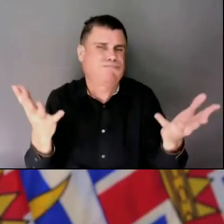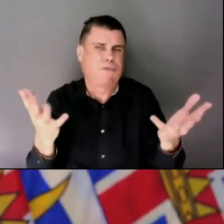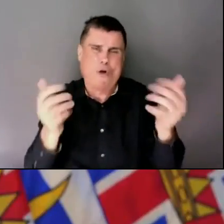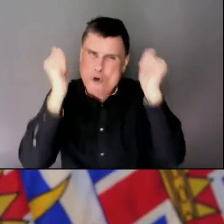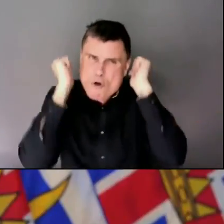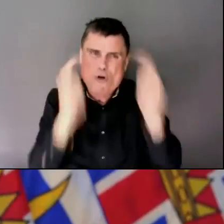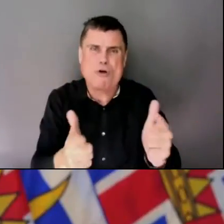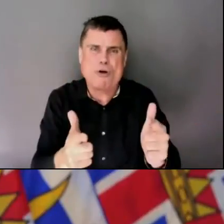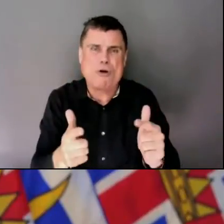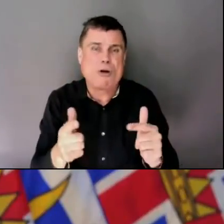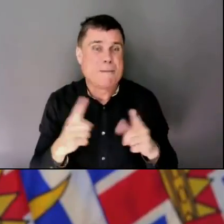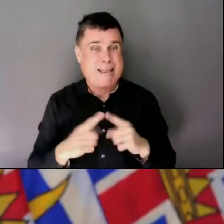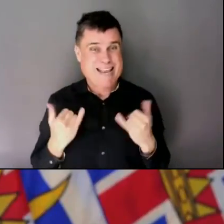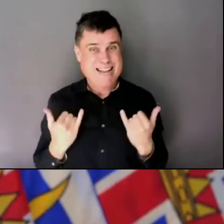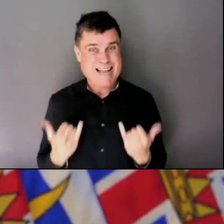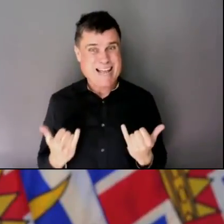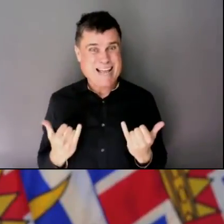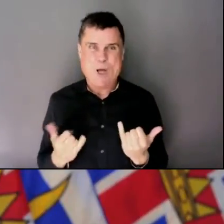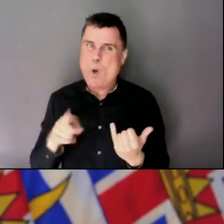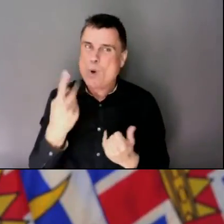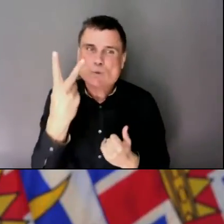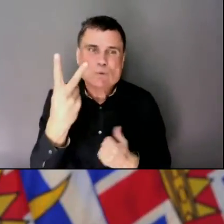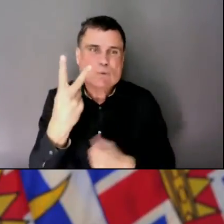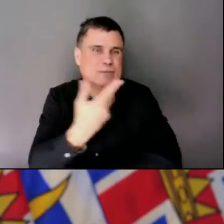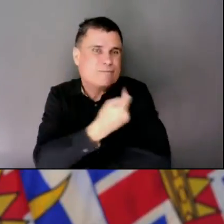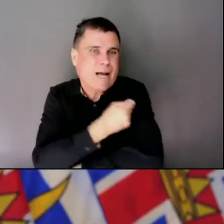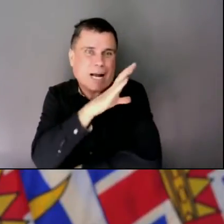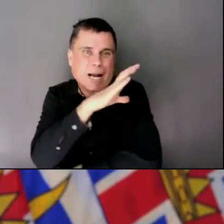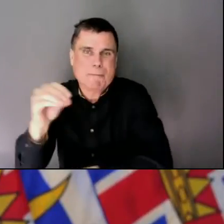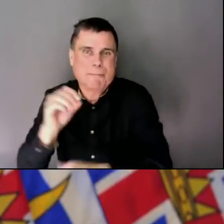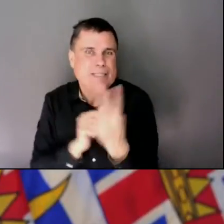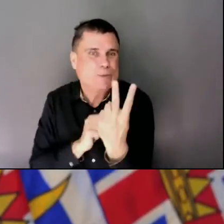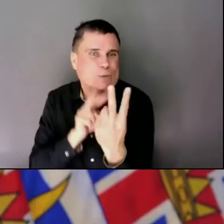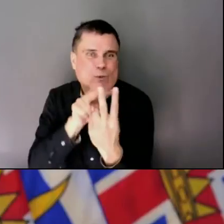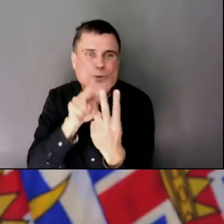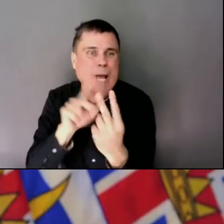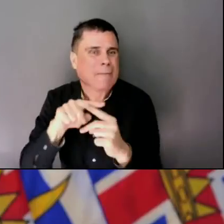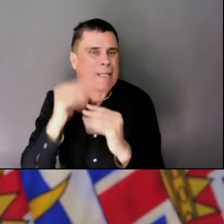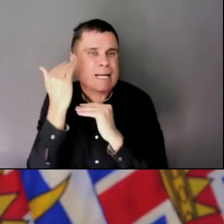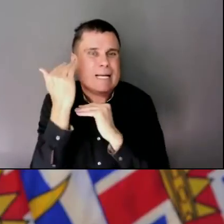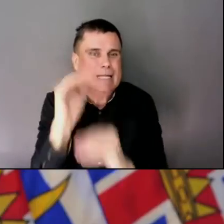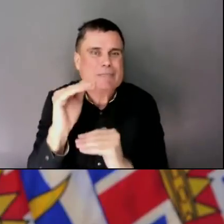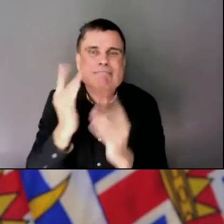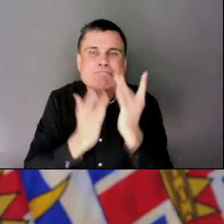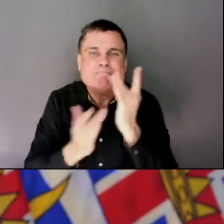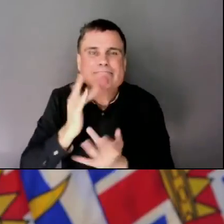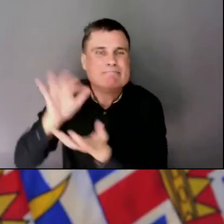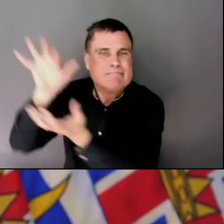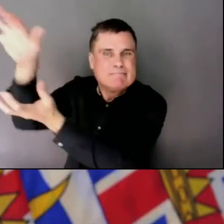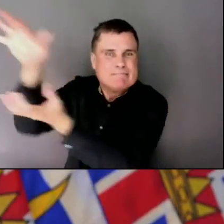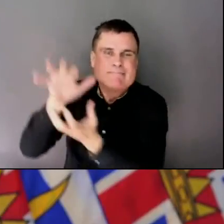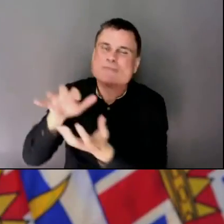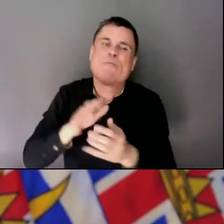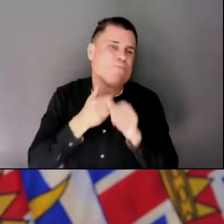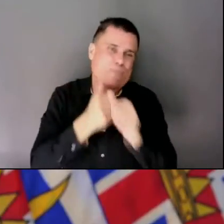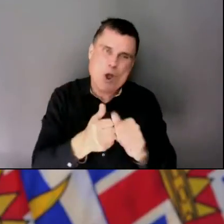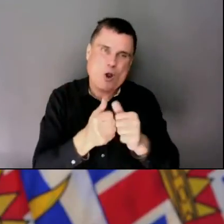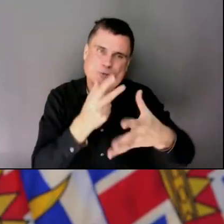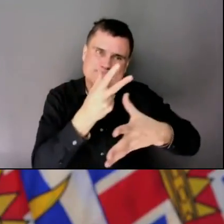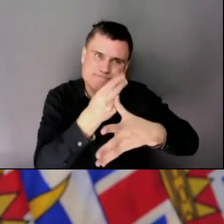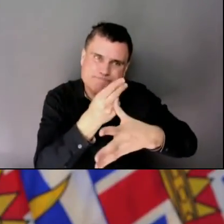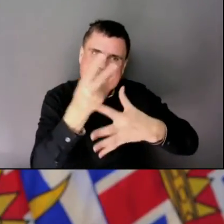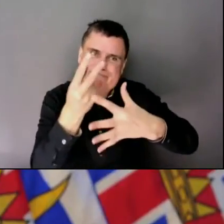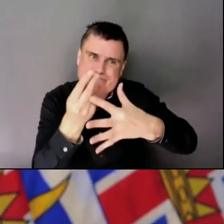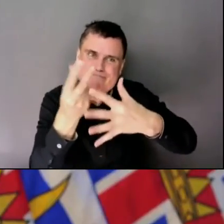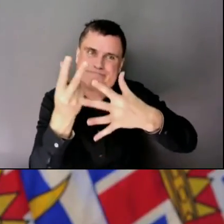the vaccines that we have with the logistical challenges and the amounts that they have, we're focusing on our mass vaccination clinics. But